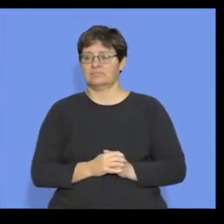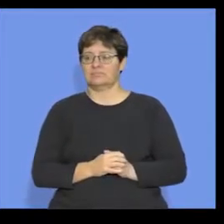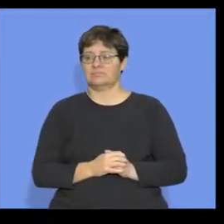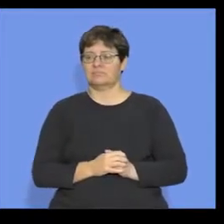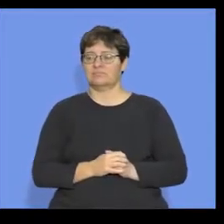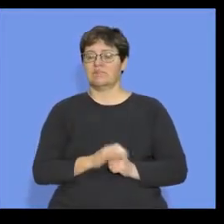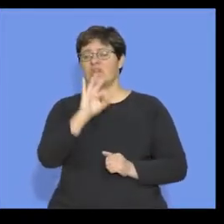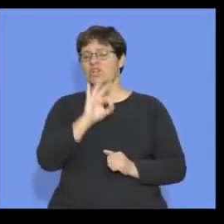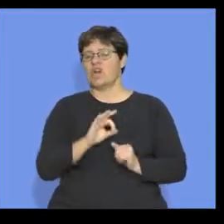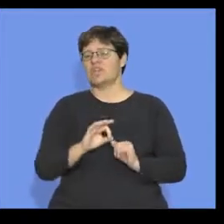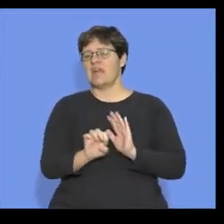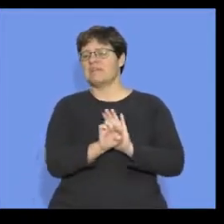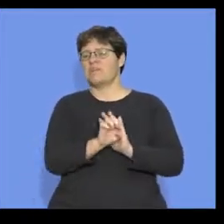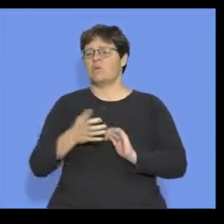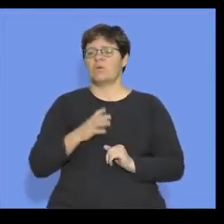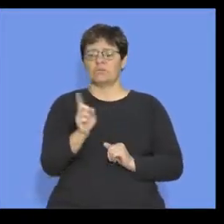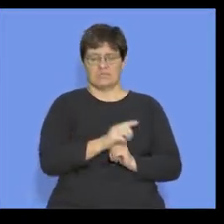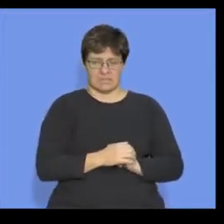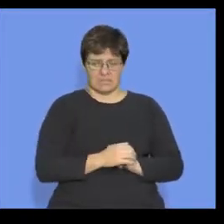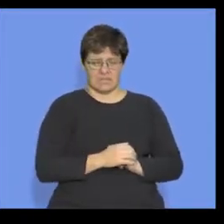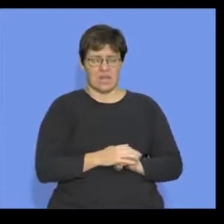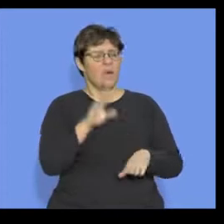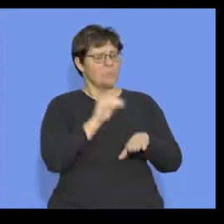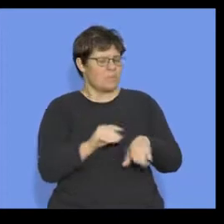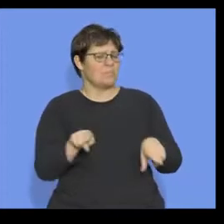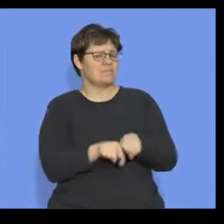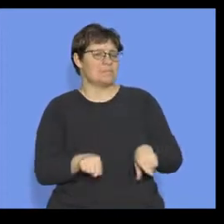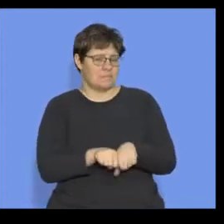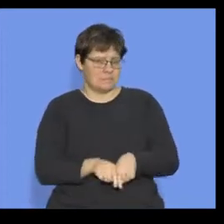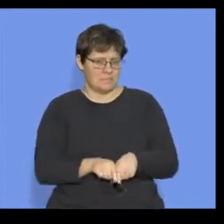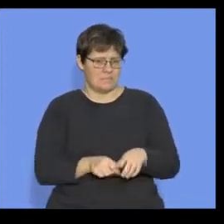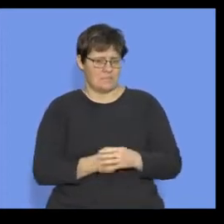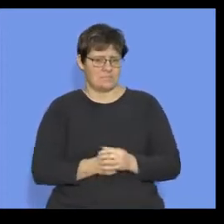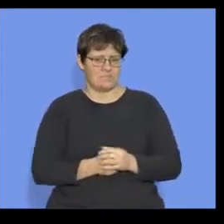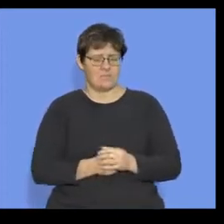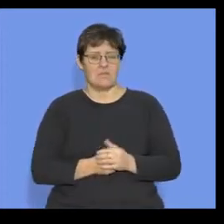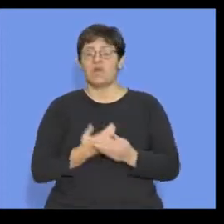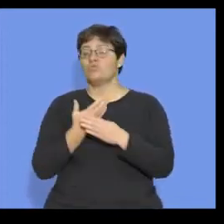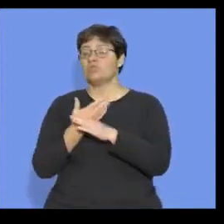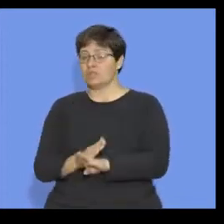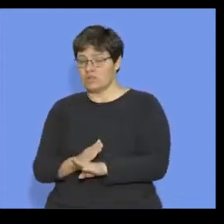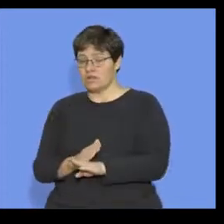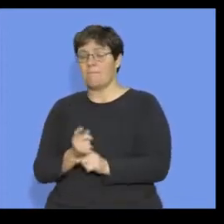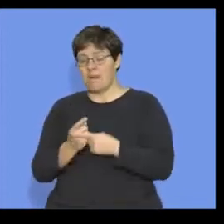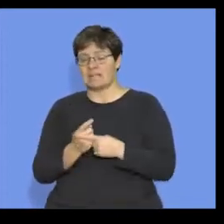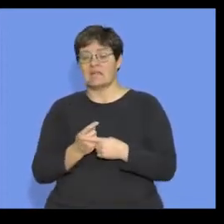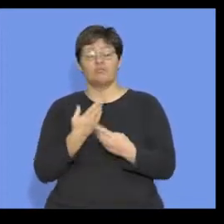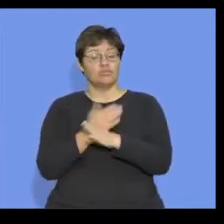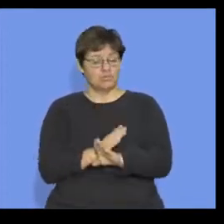What does our third example mean? Still the same problem, but with a restriction, but a different